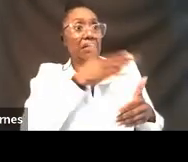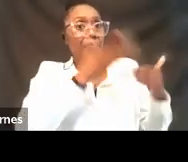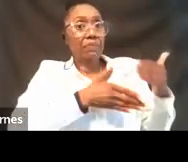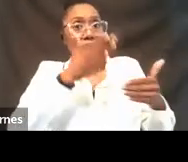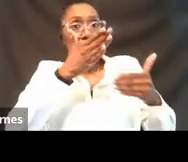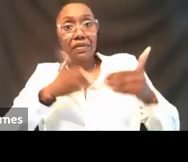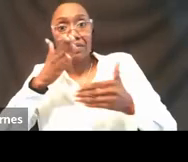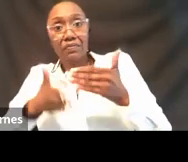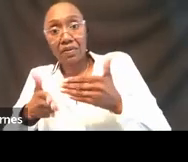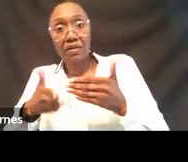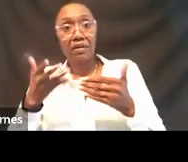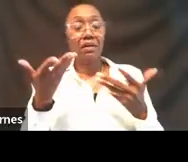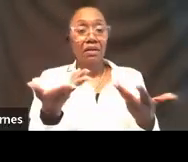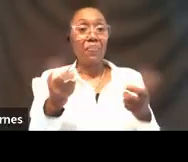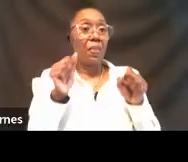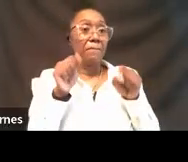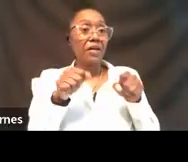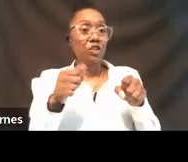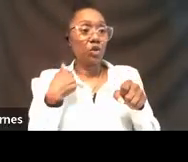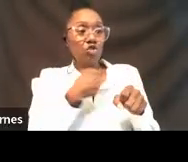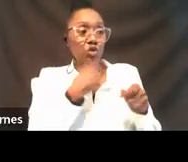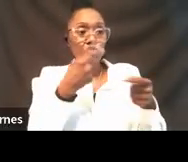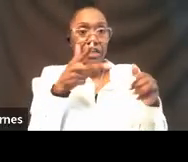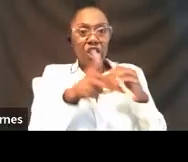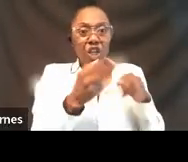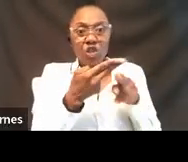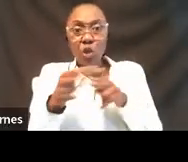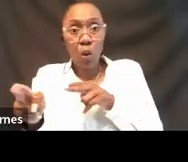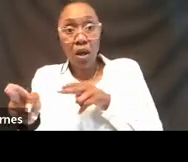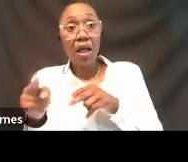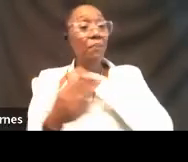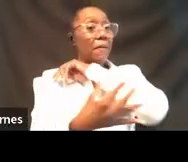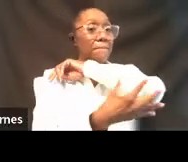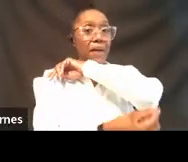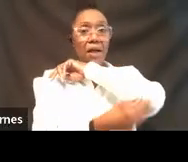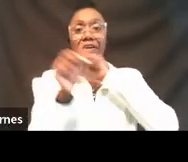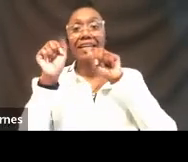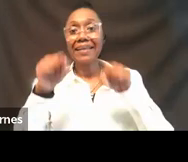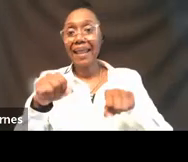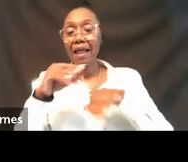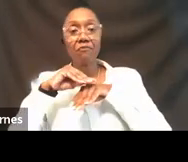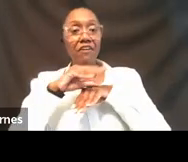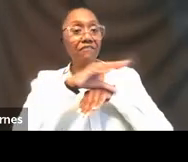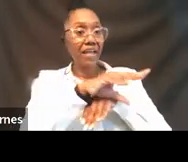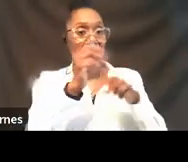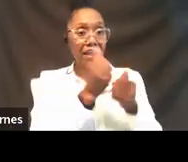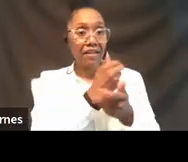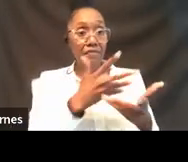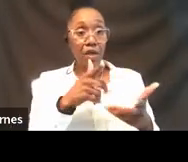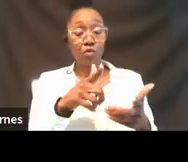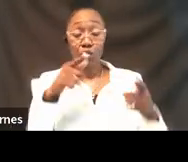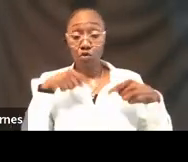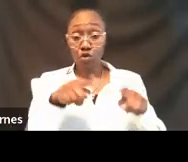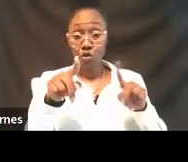that we might try to cut corners. We don't want to do that. But poverty can affect all of that. So consider that when you're doing your evaluations and think